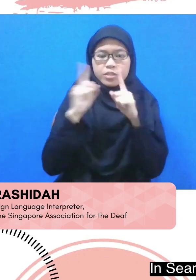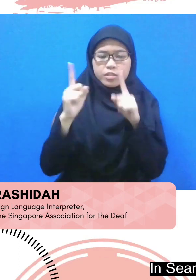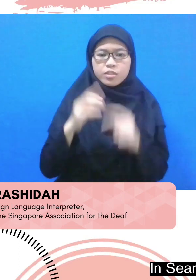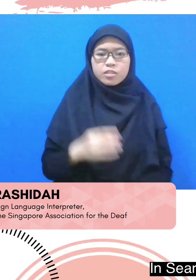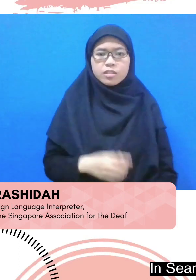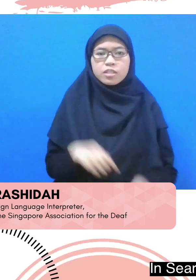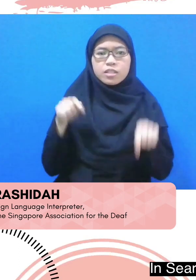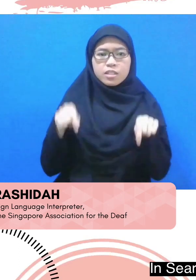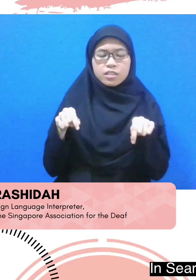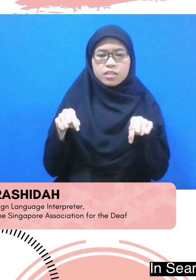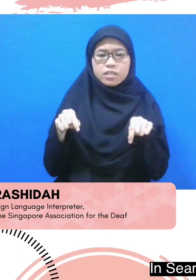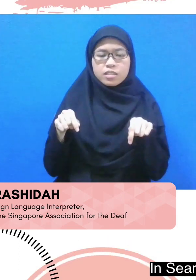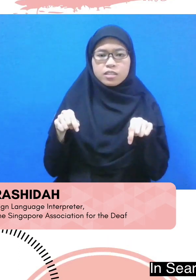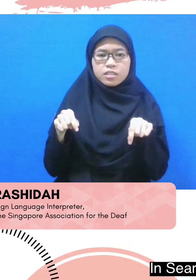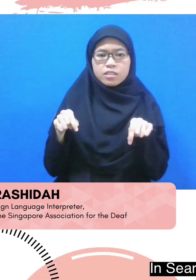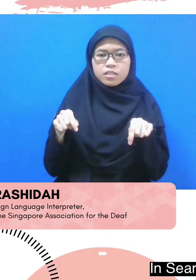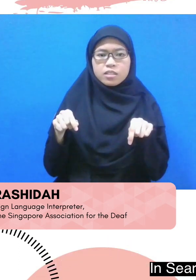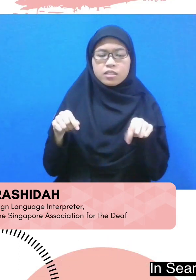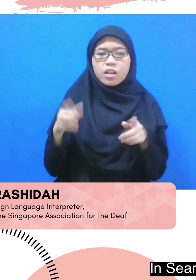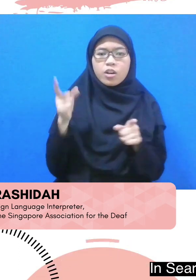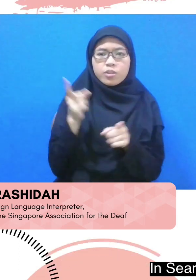This, as our regular